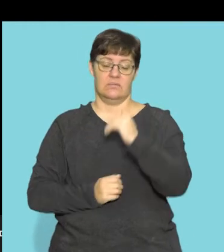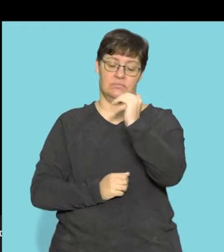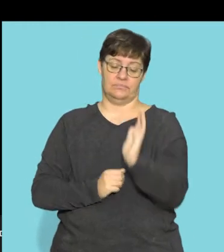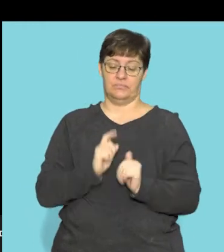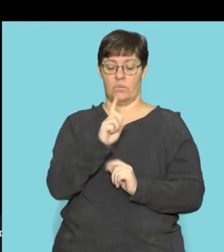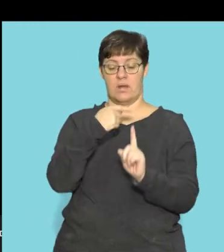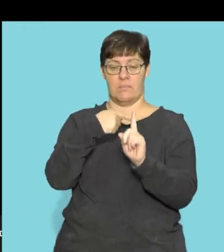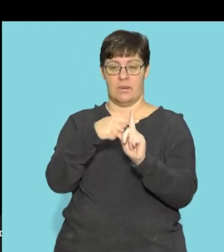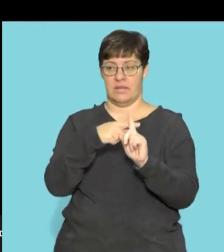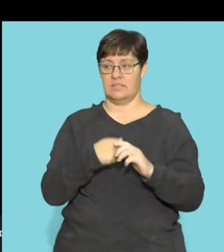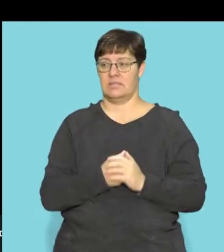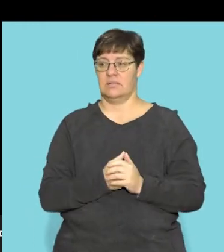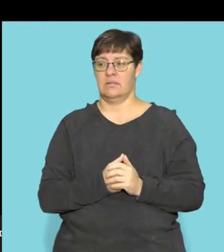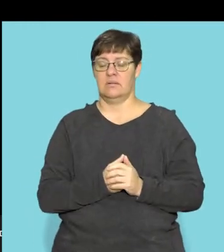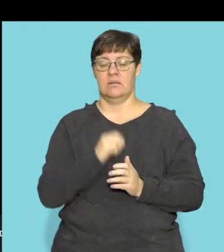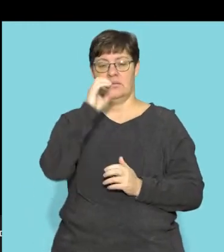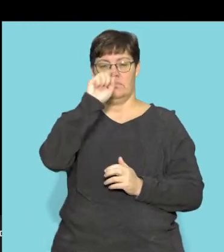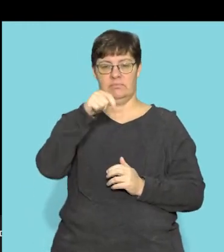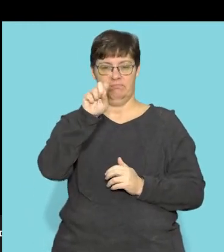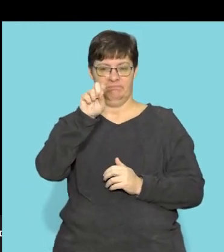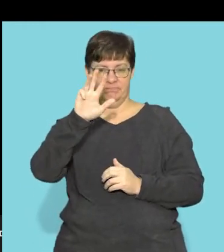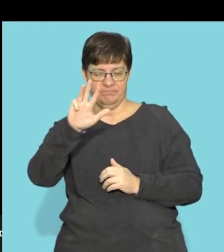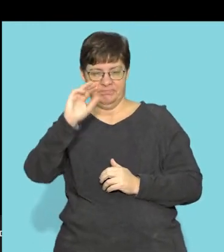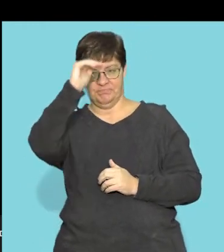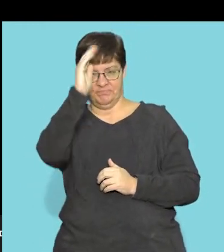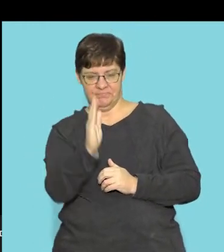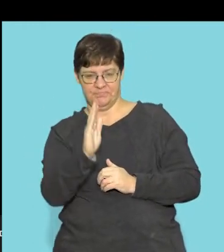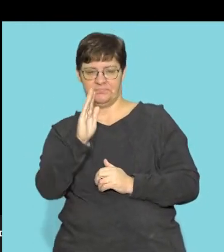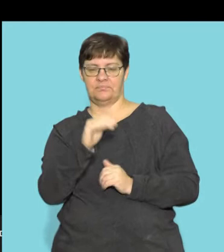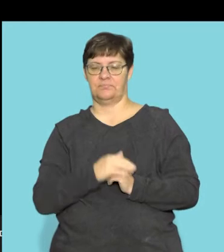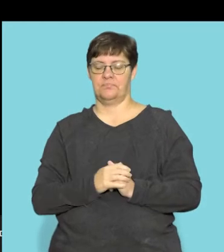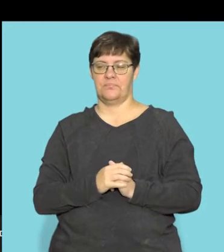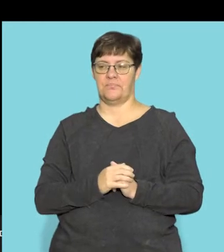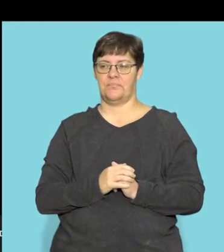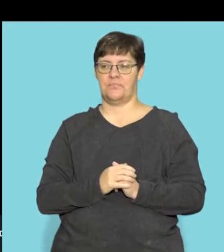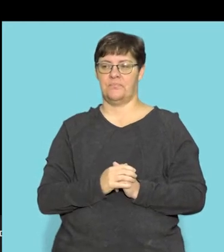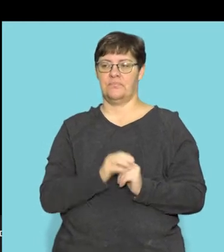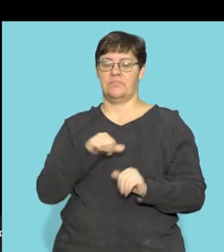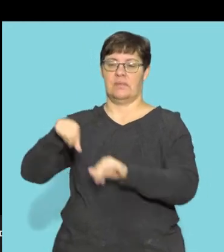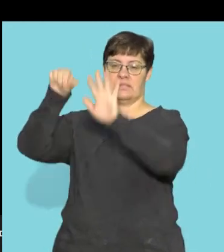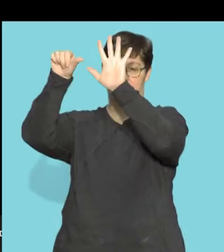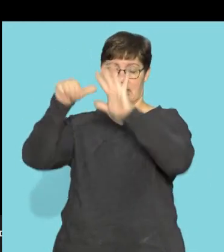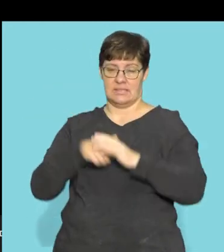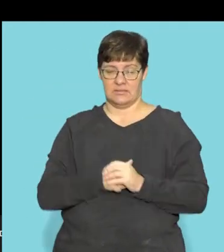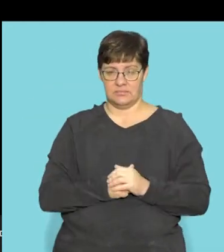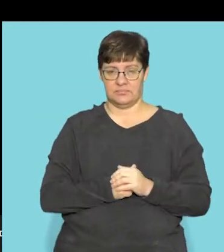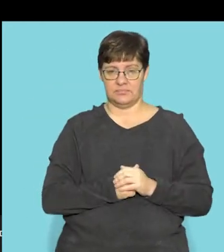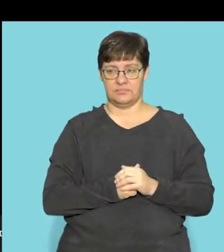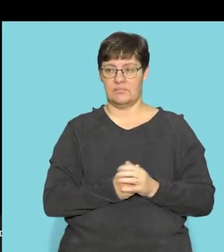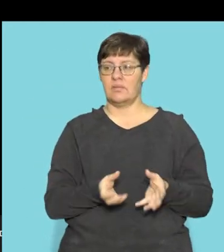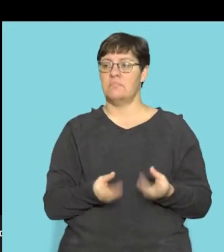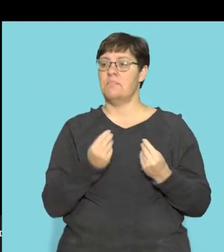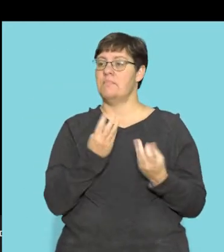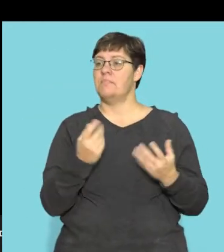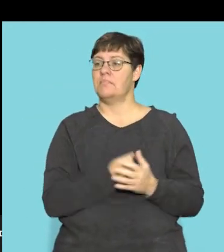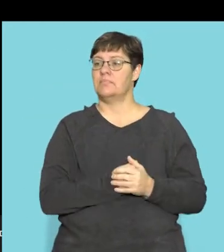250,000, 123, into 1 plus the 0.19 or 19 rather